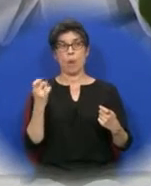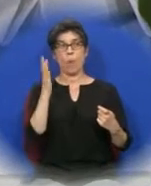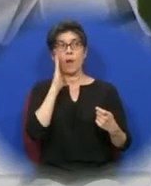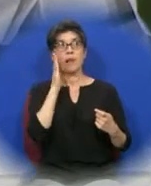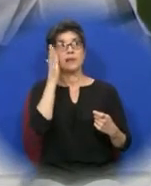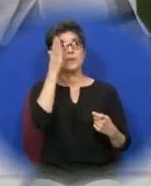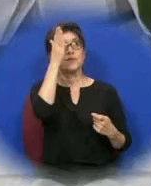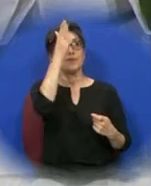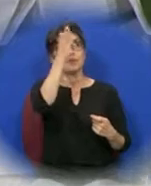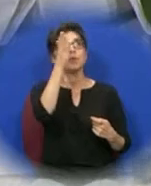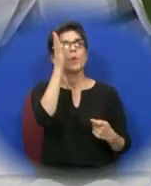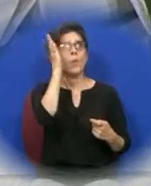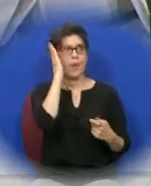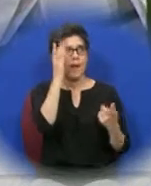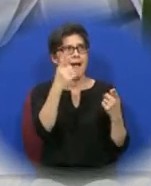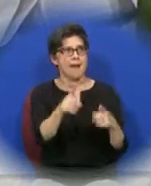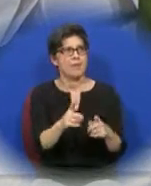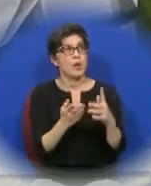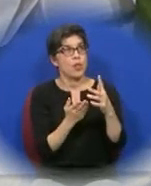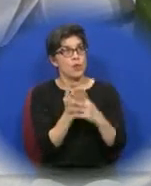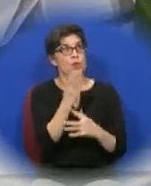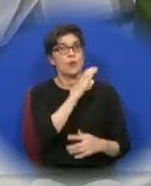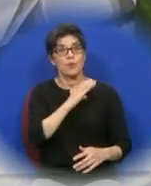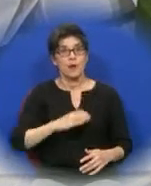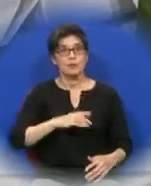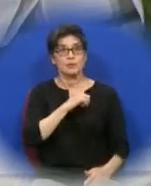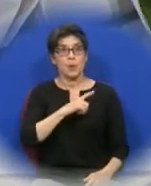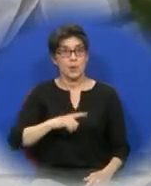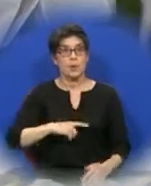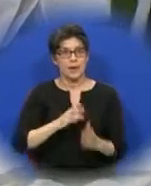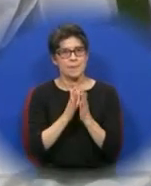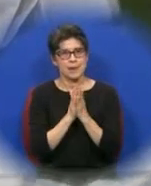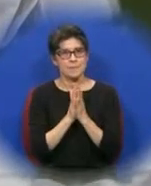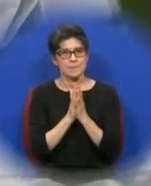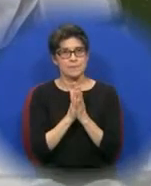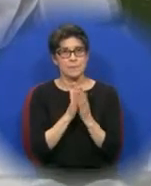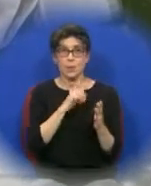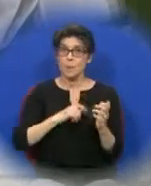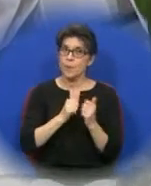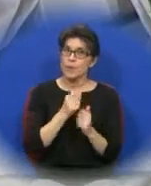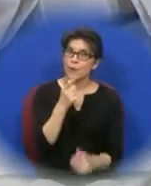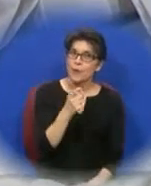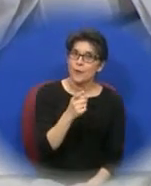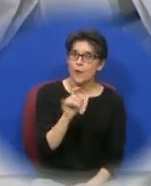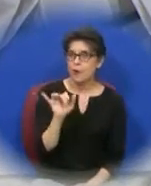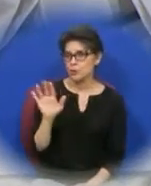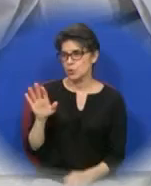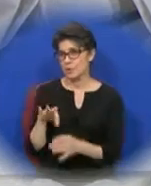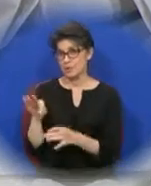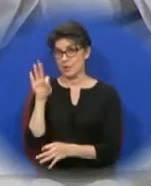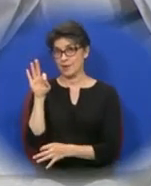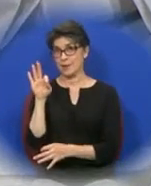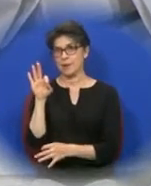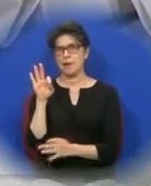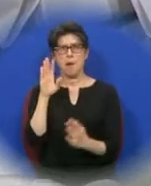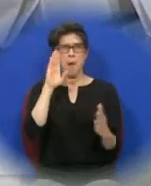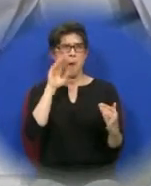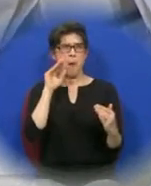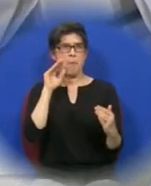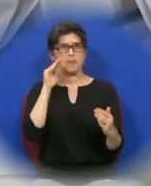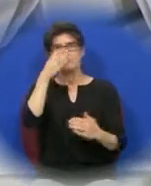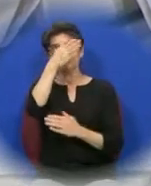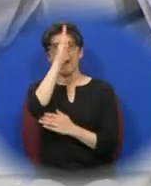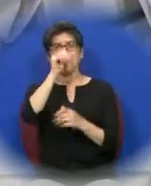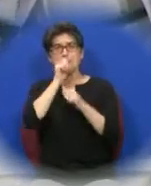day possess in truth, through Christ our Lord. Amen. The Lord be with you. And with your spirit. And may Almighty God bless you,